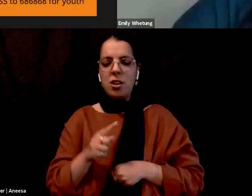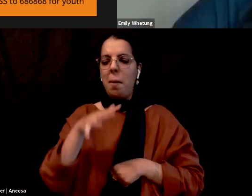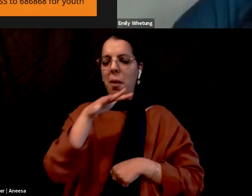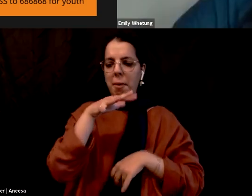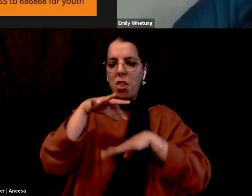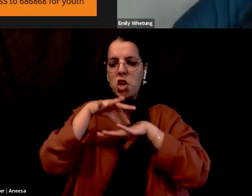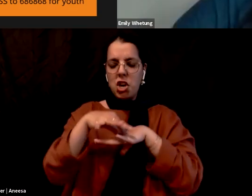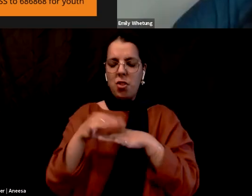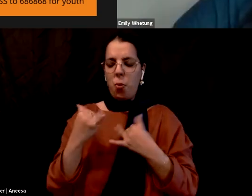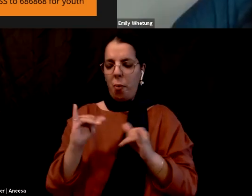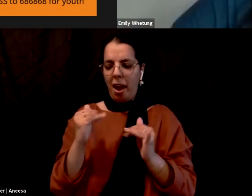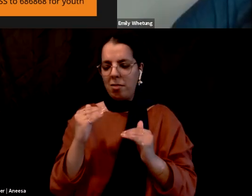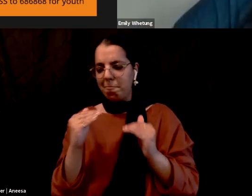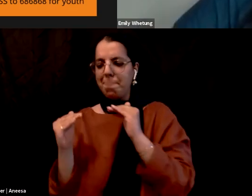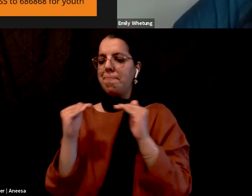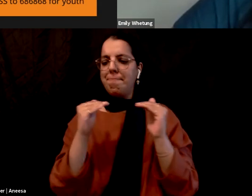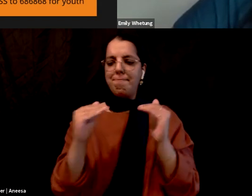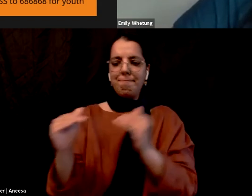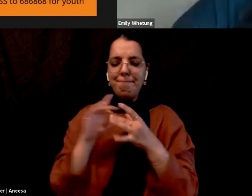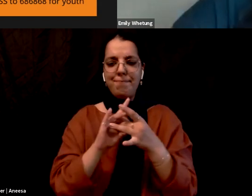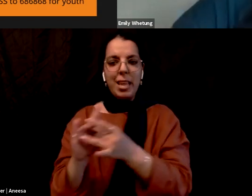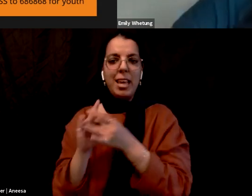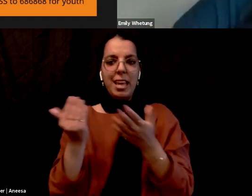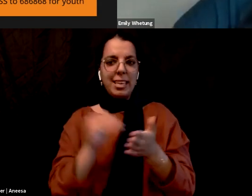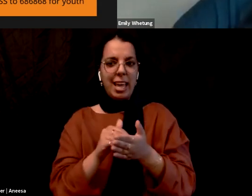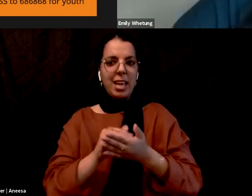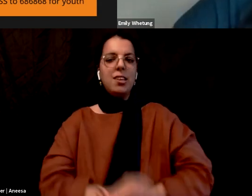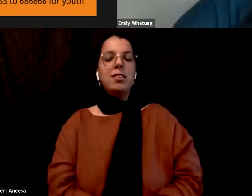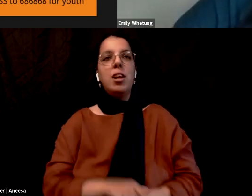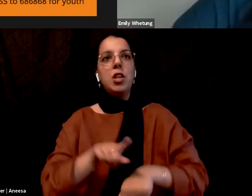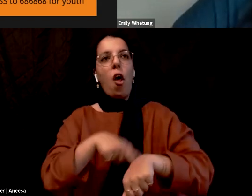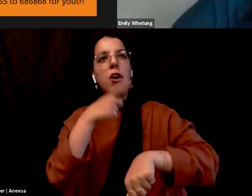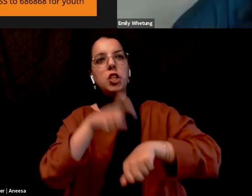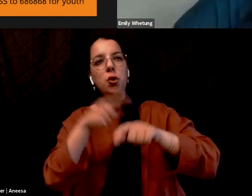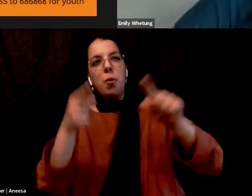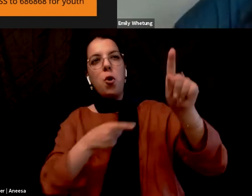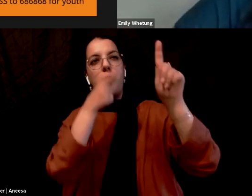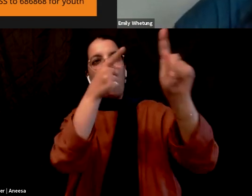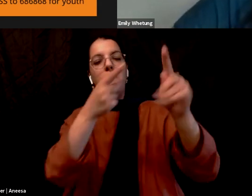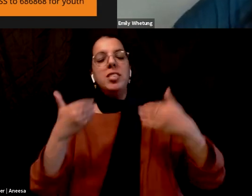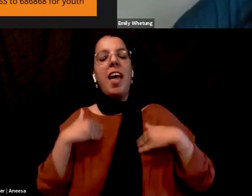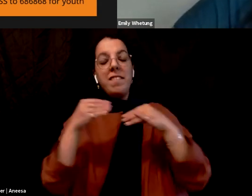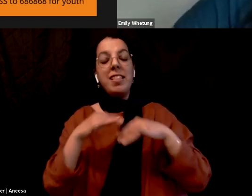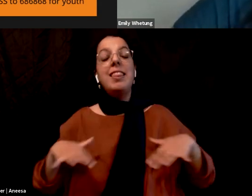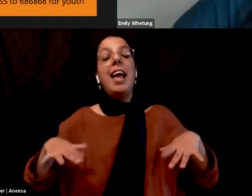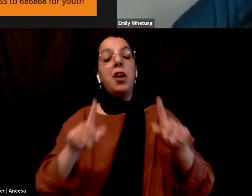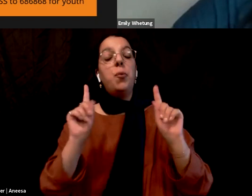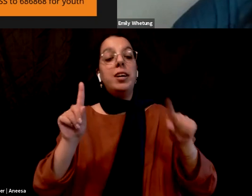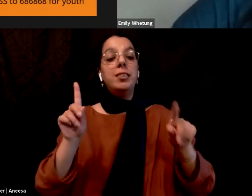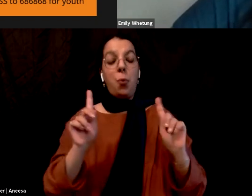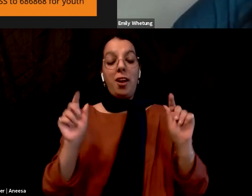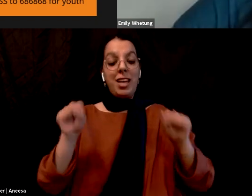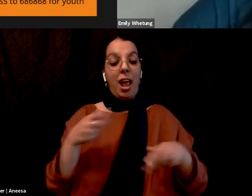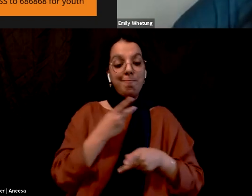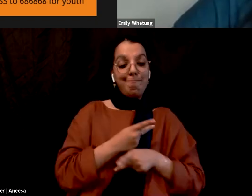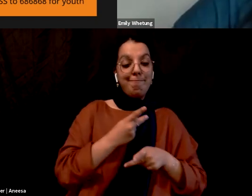Long-term, we have a goal to protect and preserve an area of land where we can practice our traditions, where we can protect those species that are significant to us